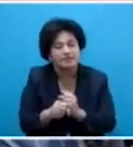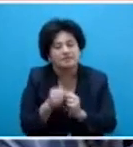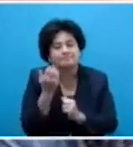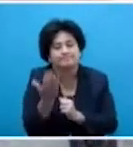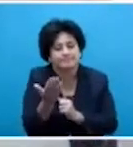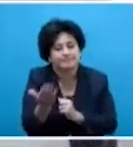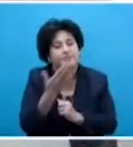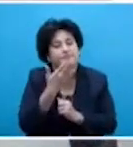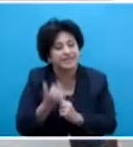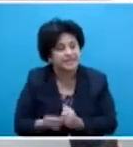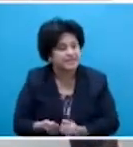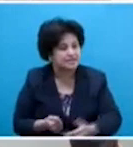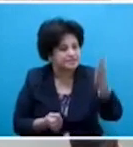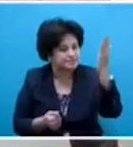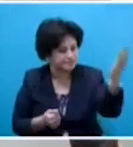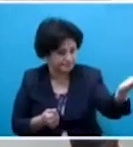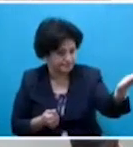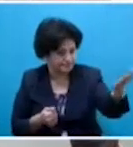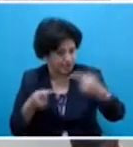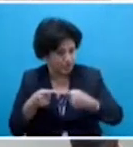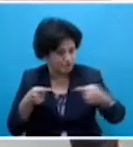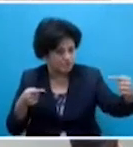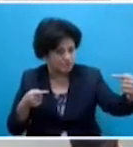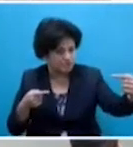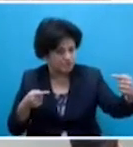Honourable Members on that side of the House,